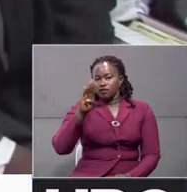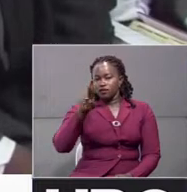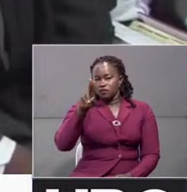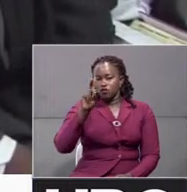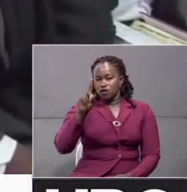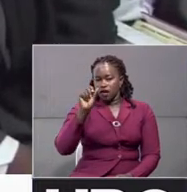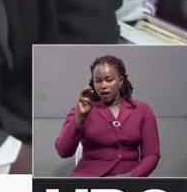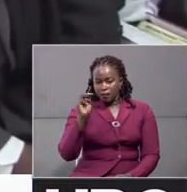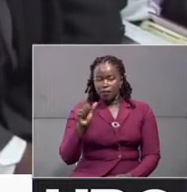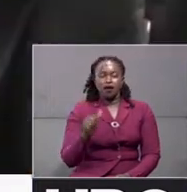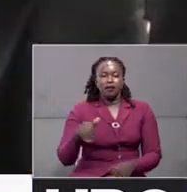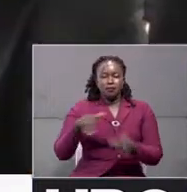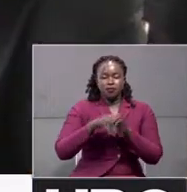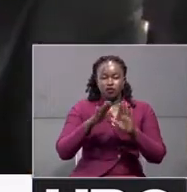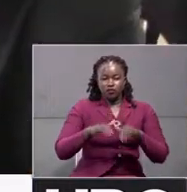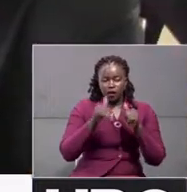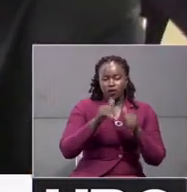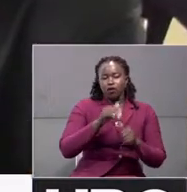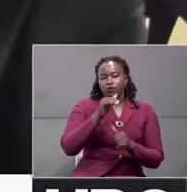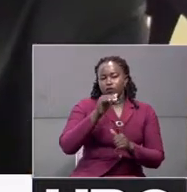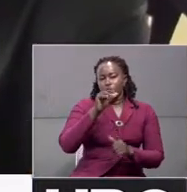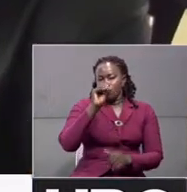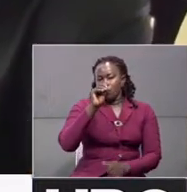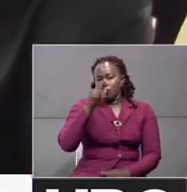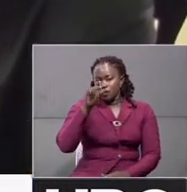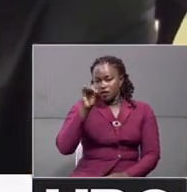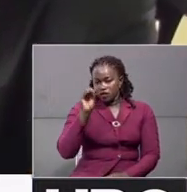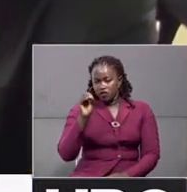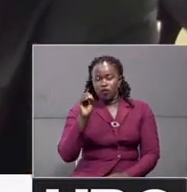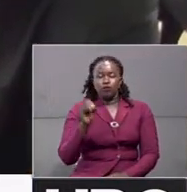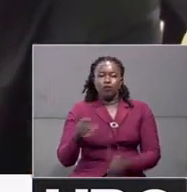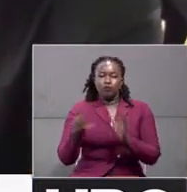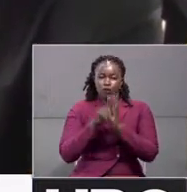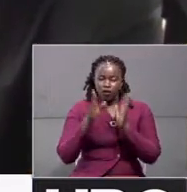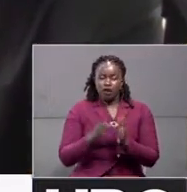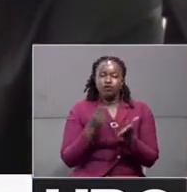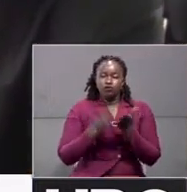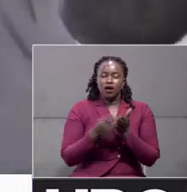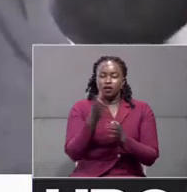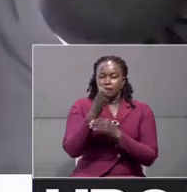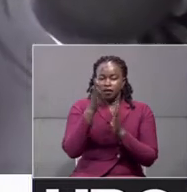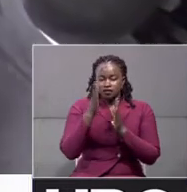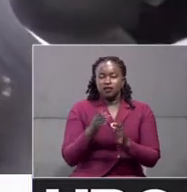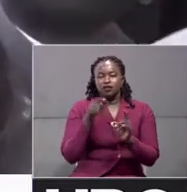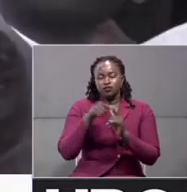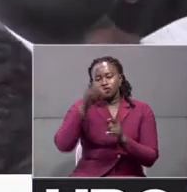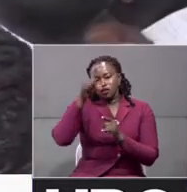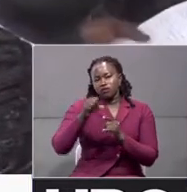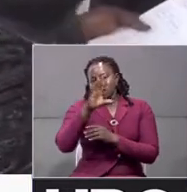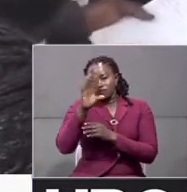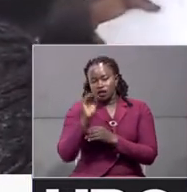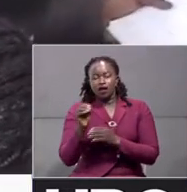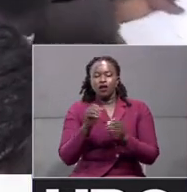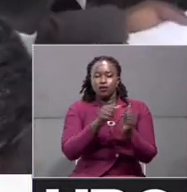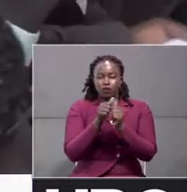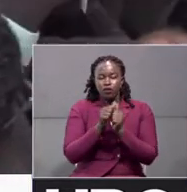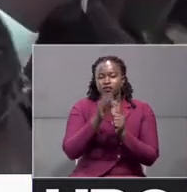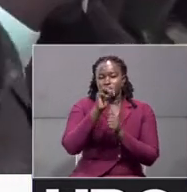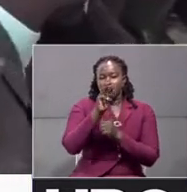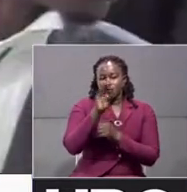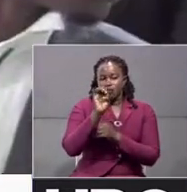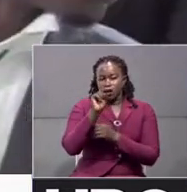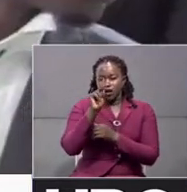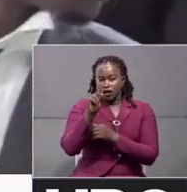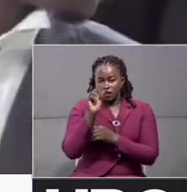Opio, lawyer Chintu Nyango, Ugandan Ambassador to South Africa, along with Andrew Mwenda, Sylvia